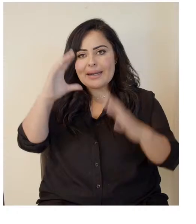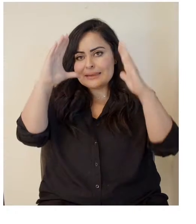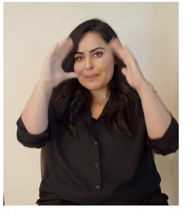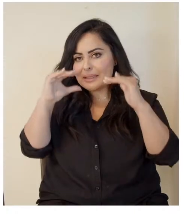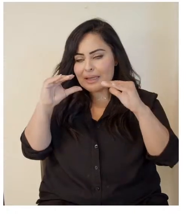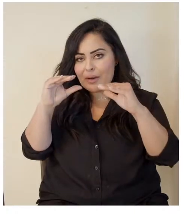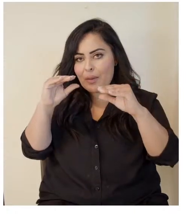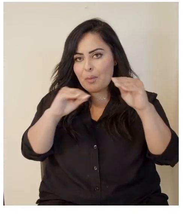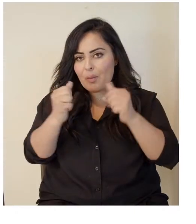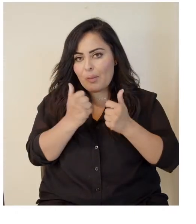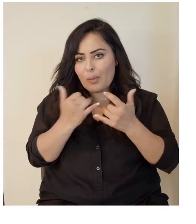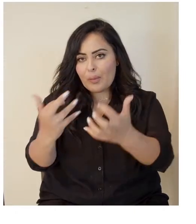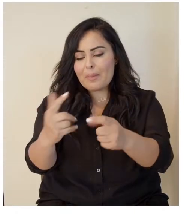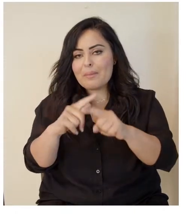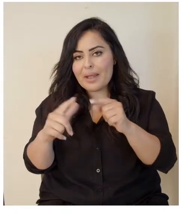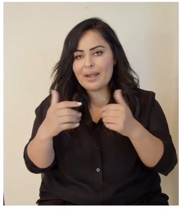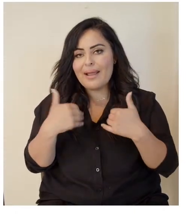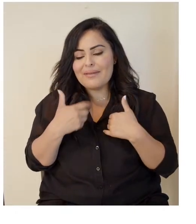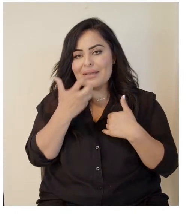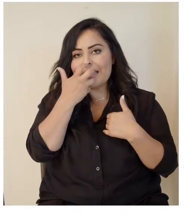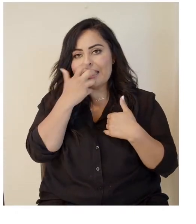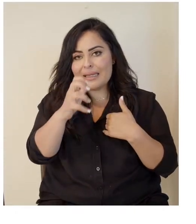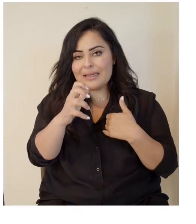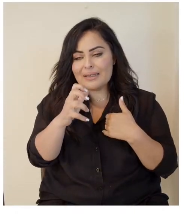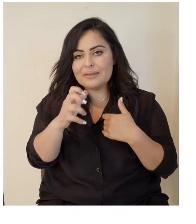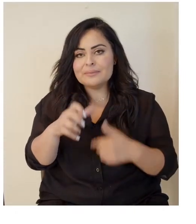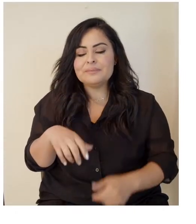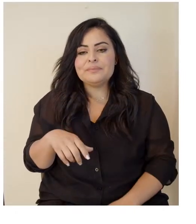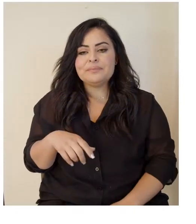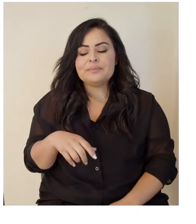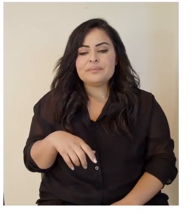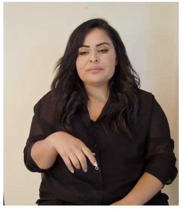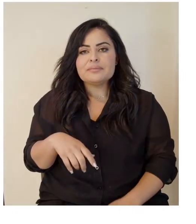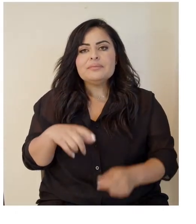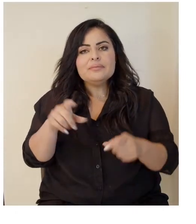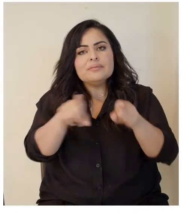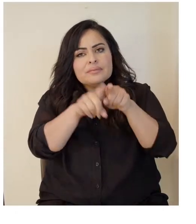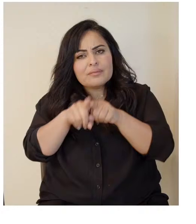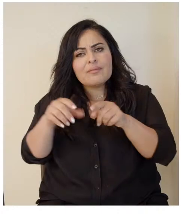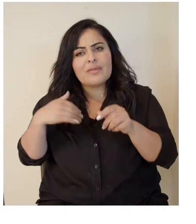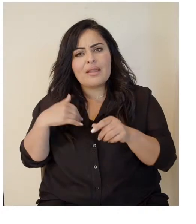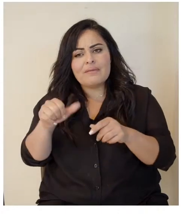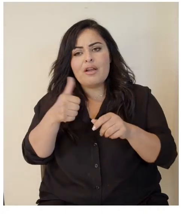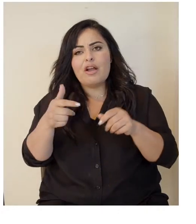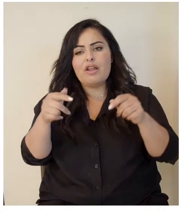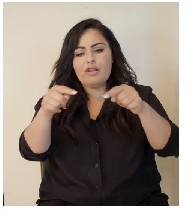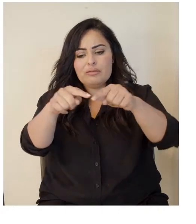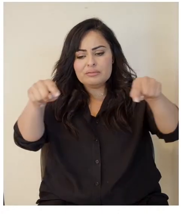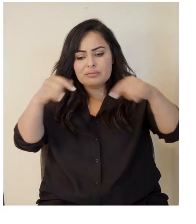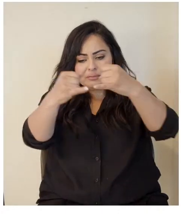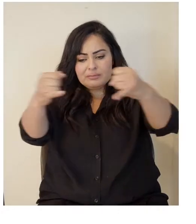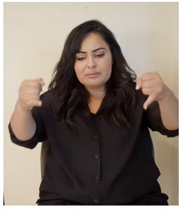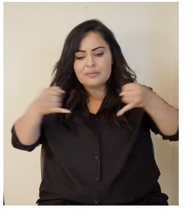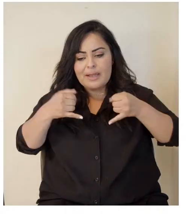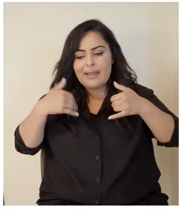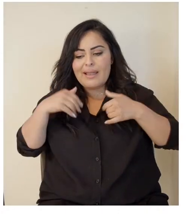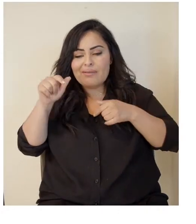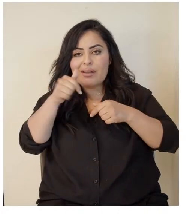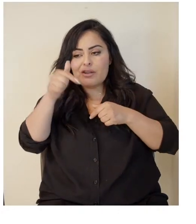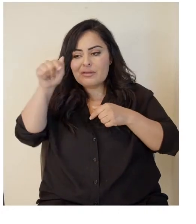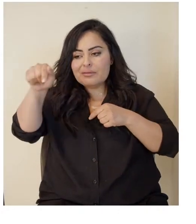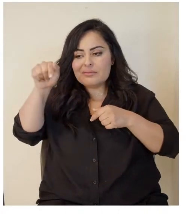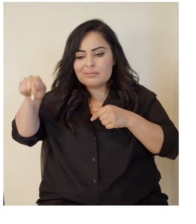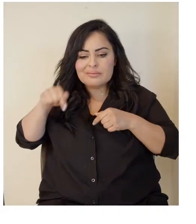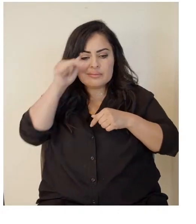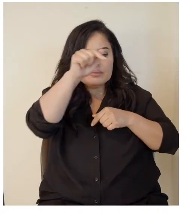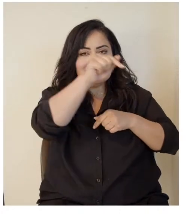move, but it is a heat source. And then there was a few pockets outside of our actual perimeter that shows isolated heats. Again,